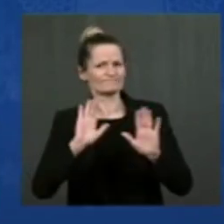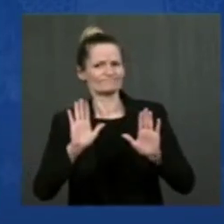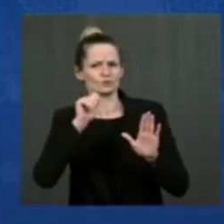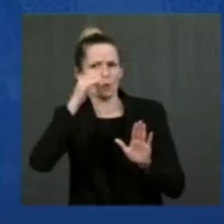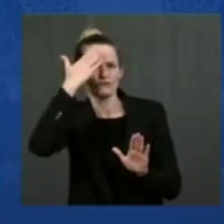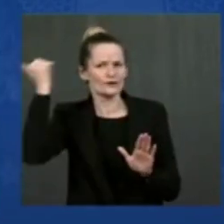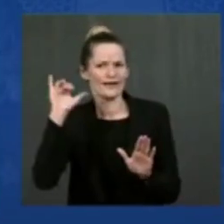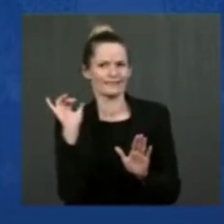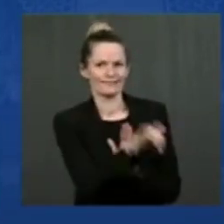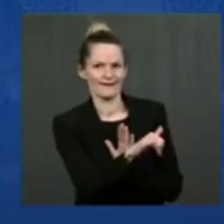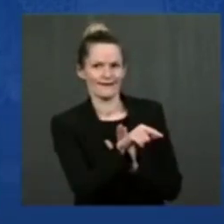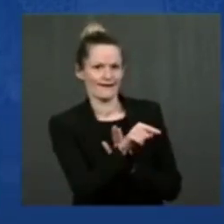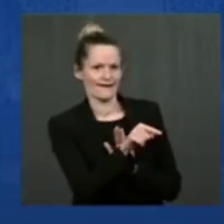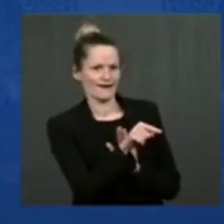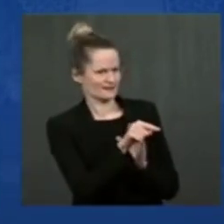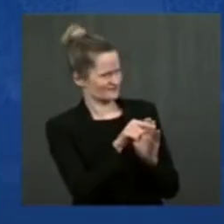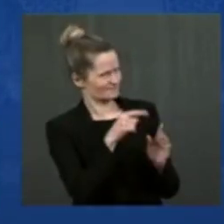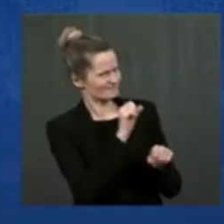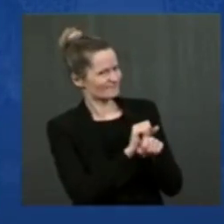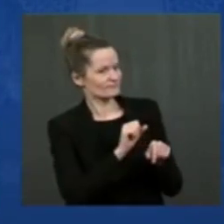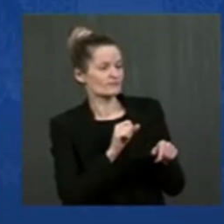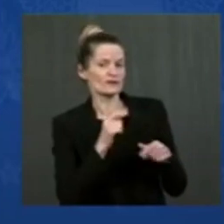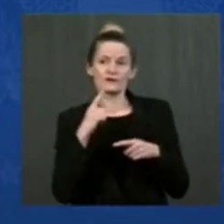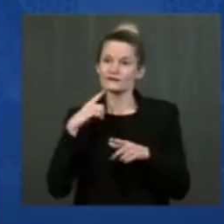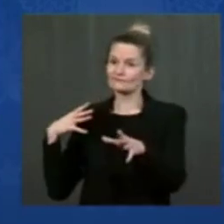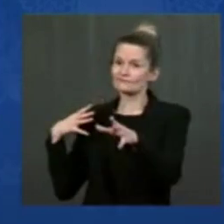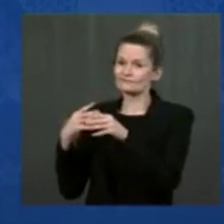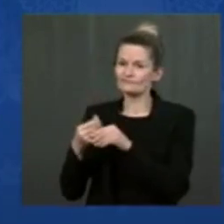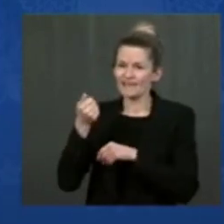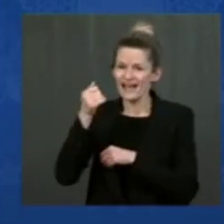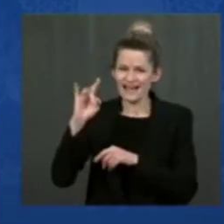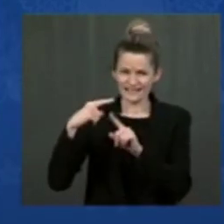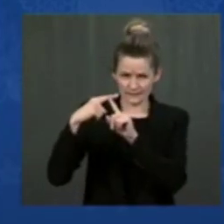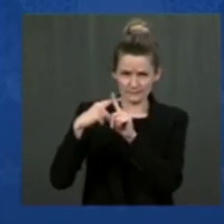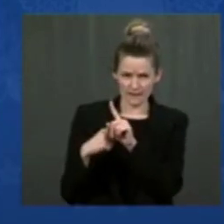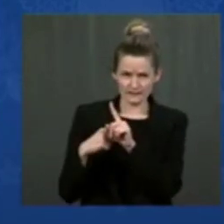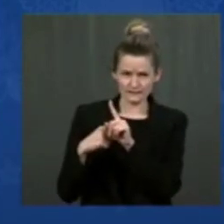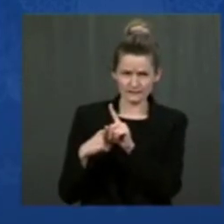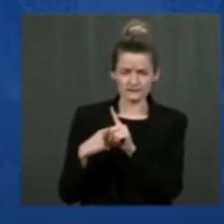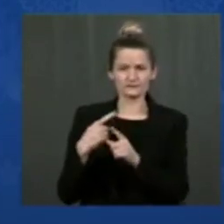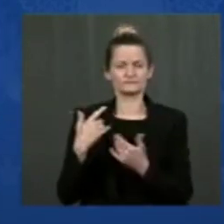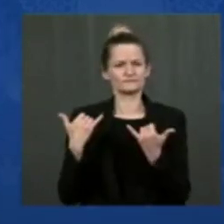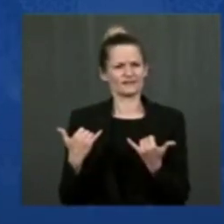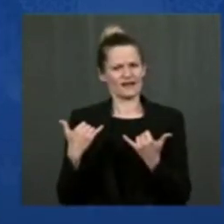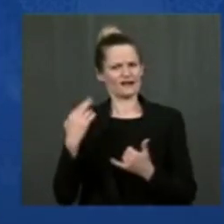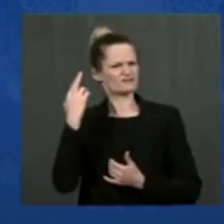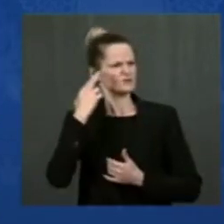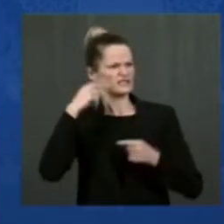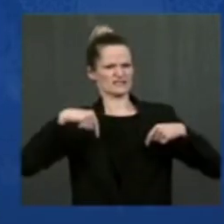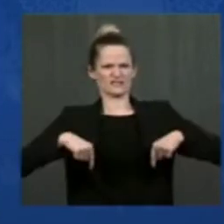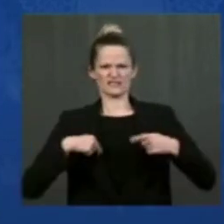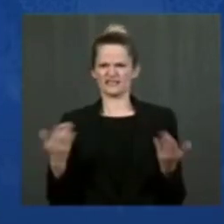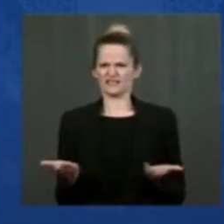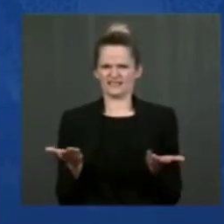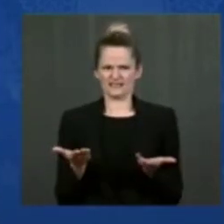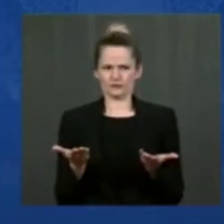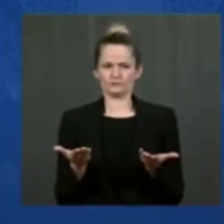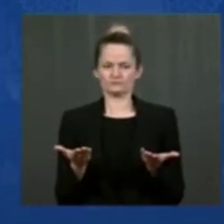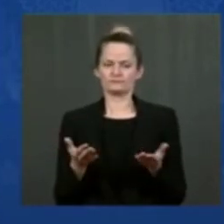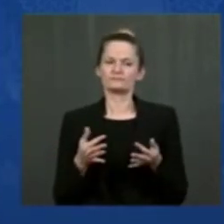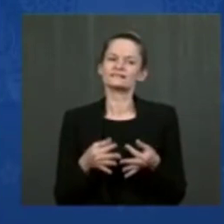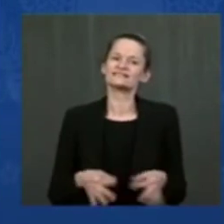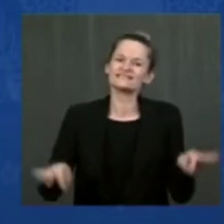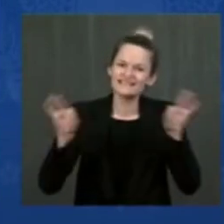18 months. For that reason, we are inducting essential workers of COVID-19 pandemic into the